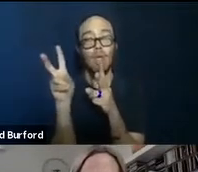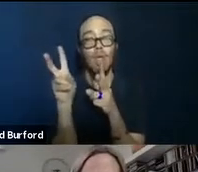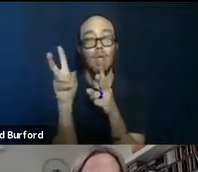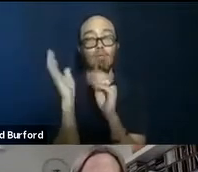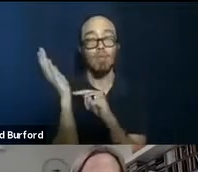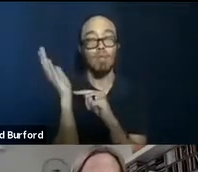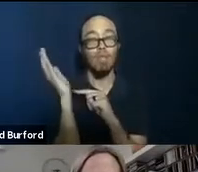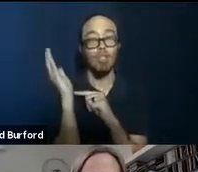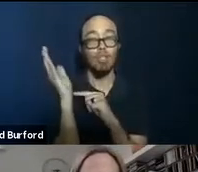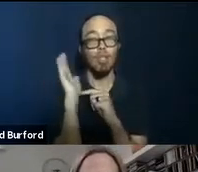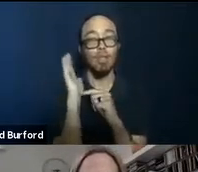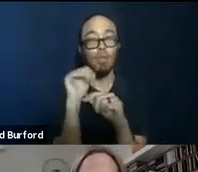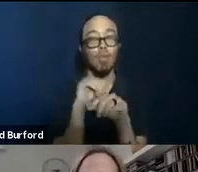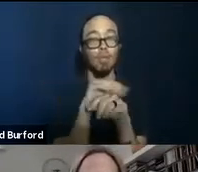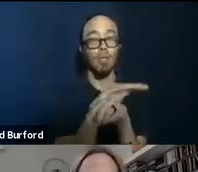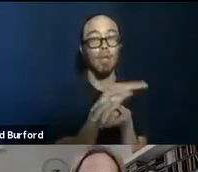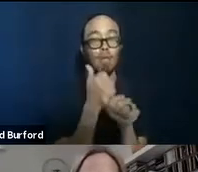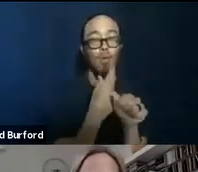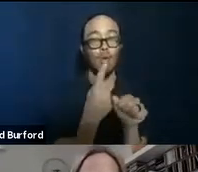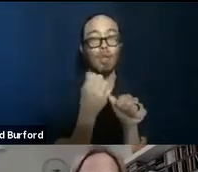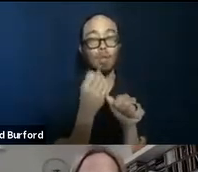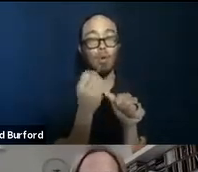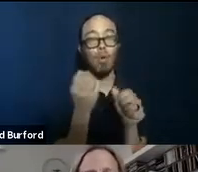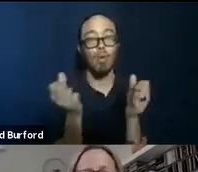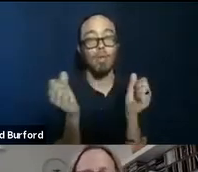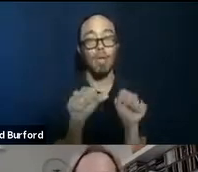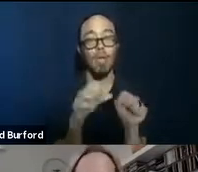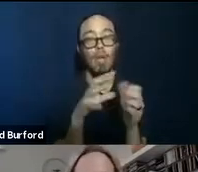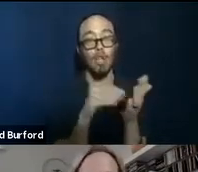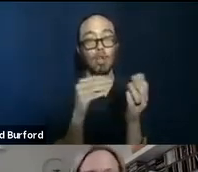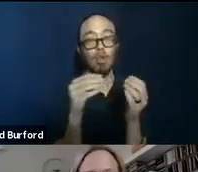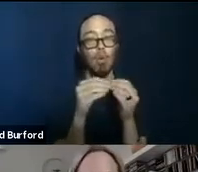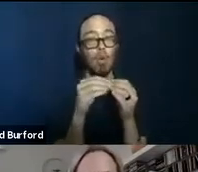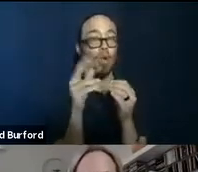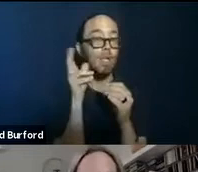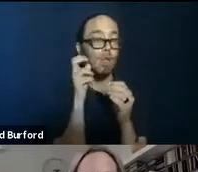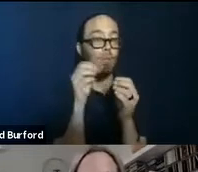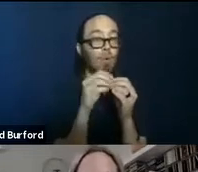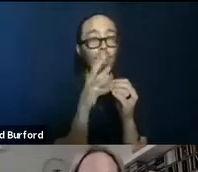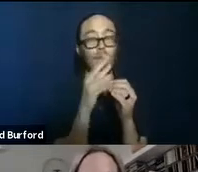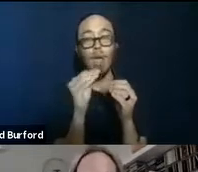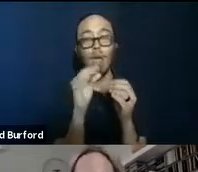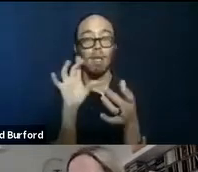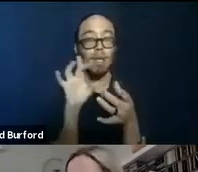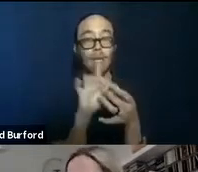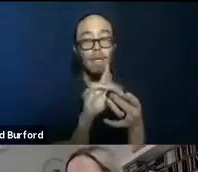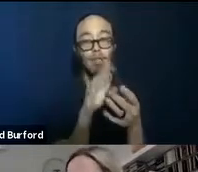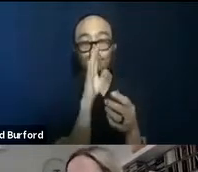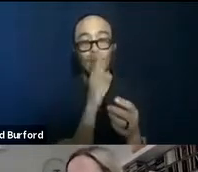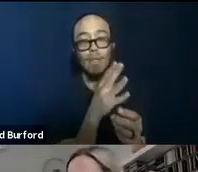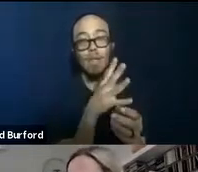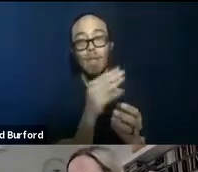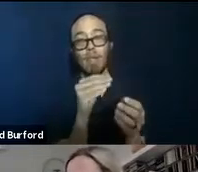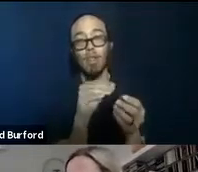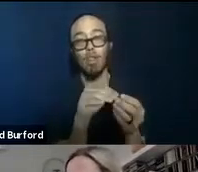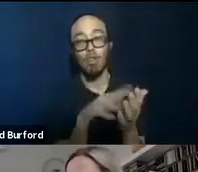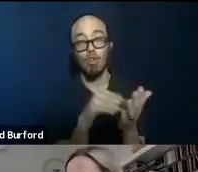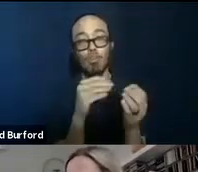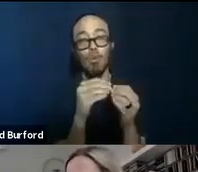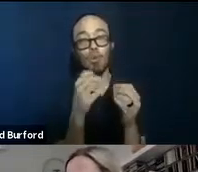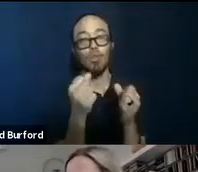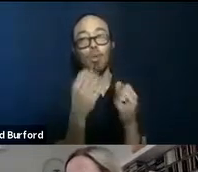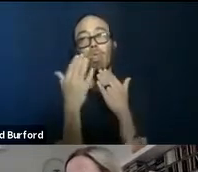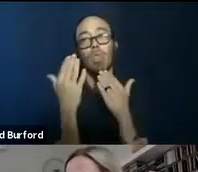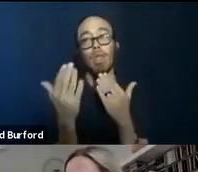that we're going to send you guys. So we will be able to learn more, hear more, and connect directly and learn more. So thank you